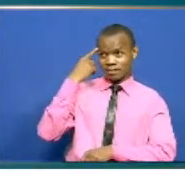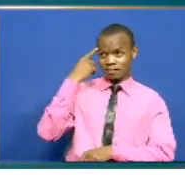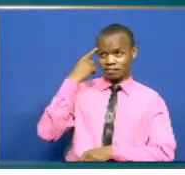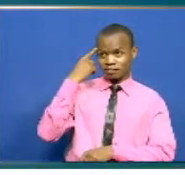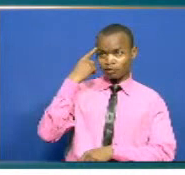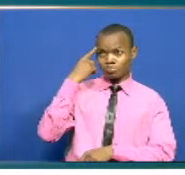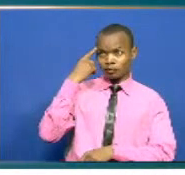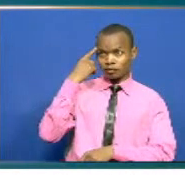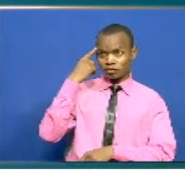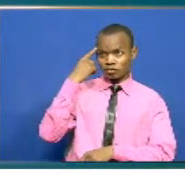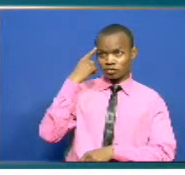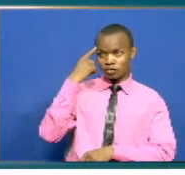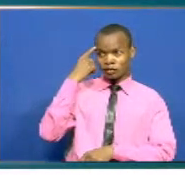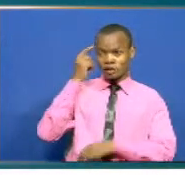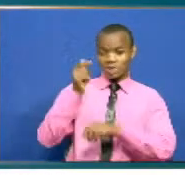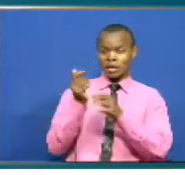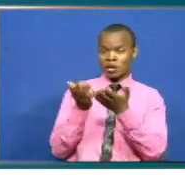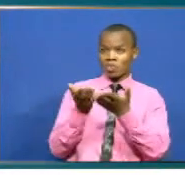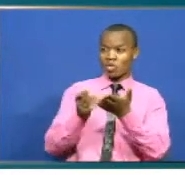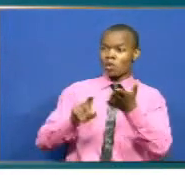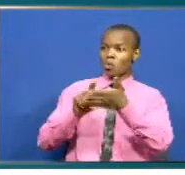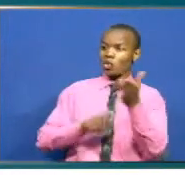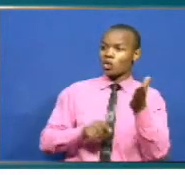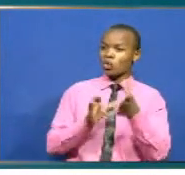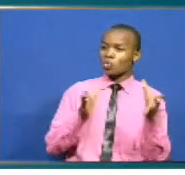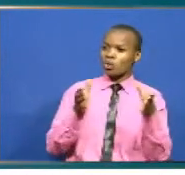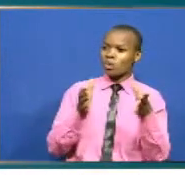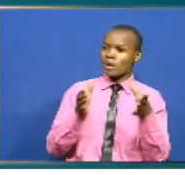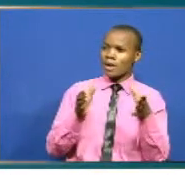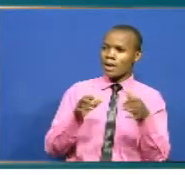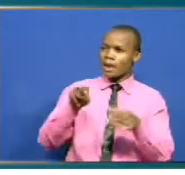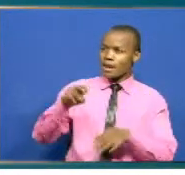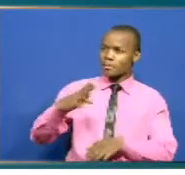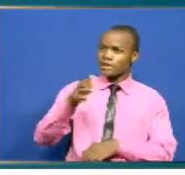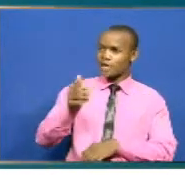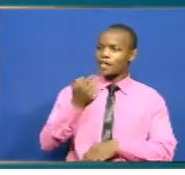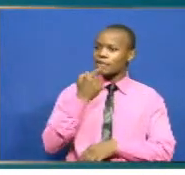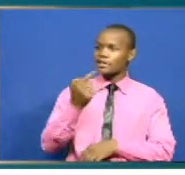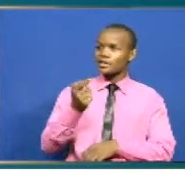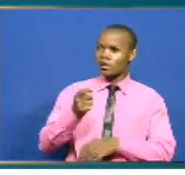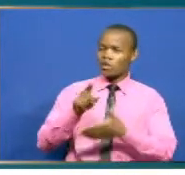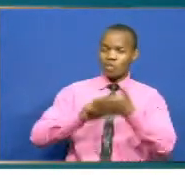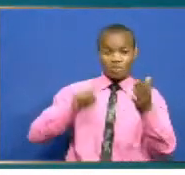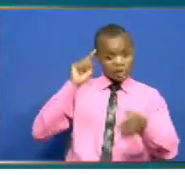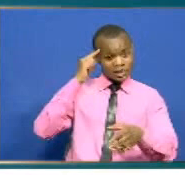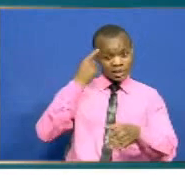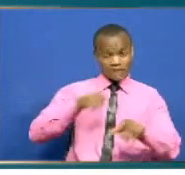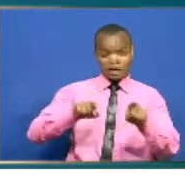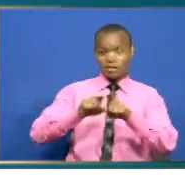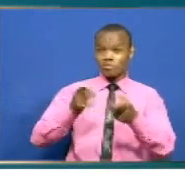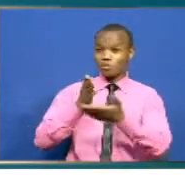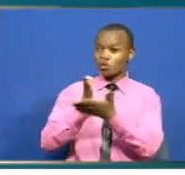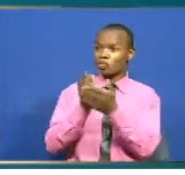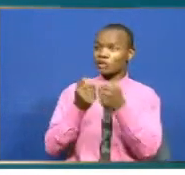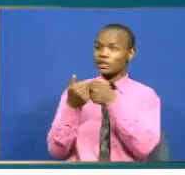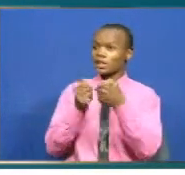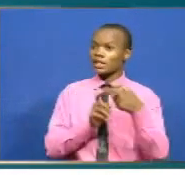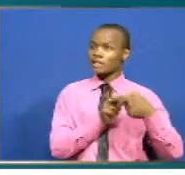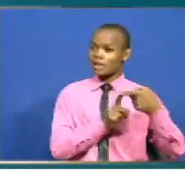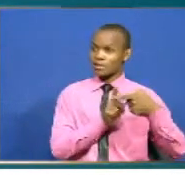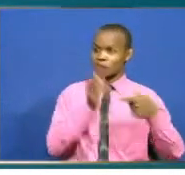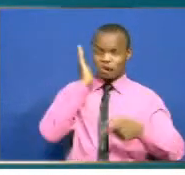while the pundits will say what they think in many fronts, I think it will face challenges.